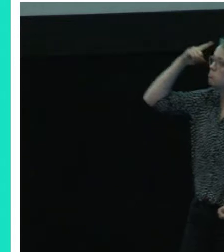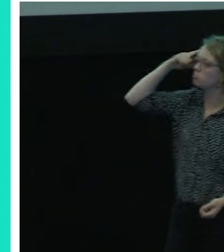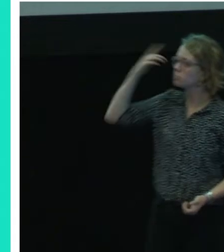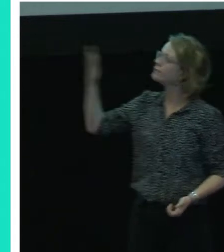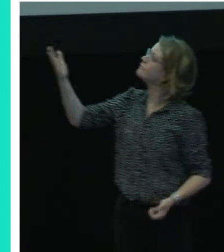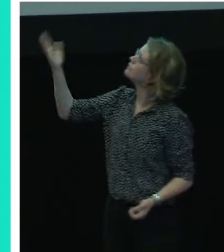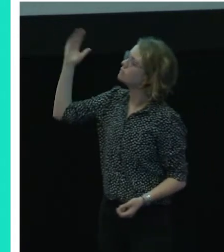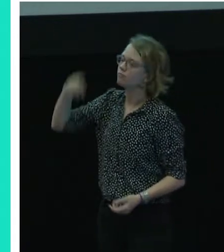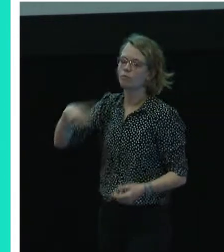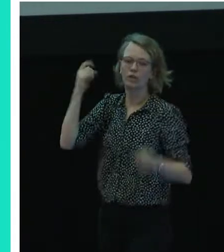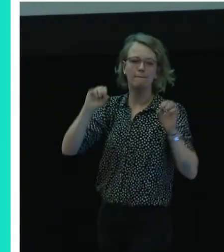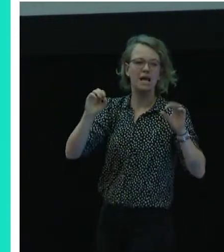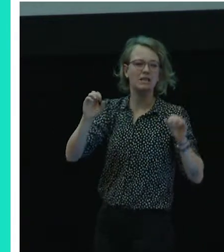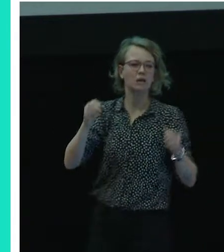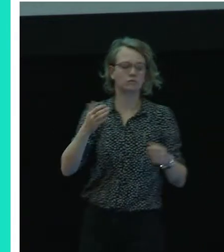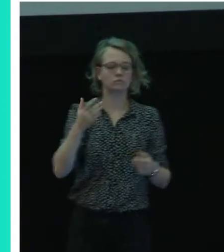So this is another